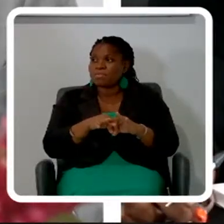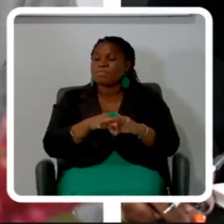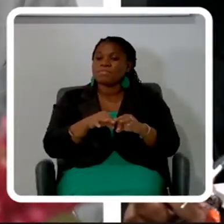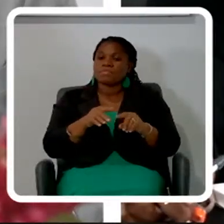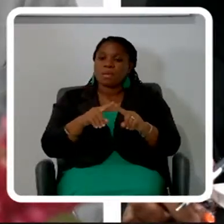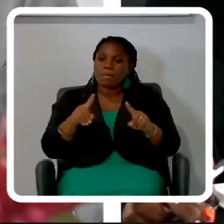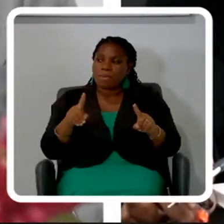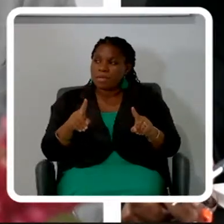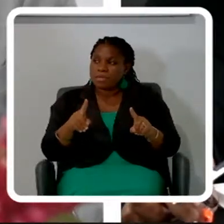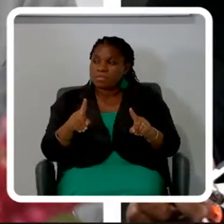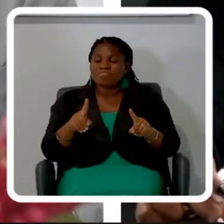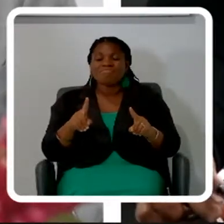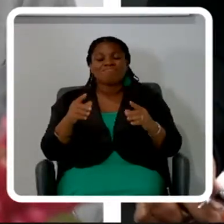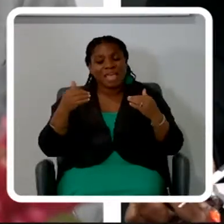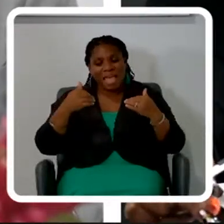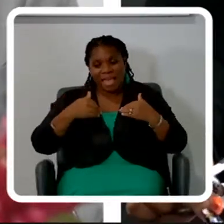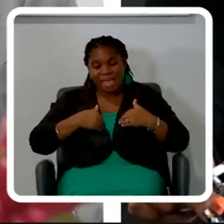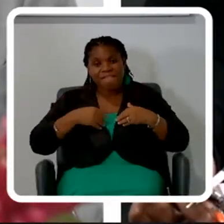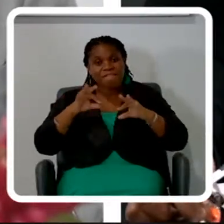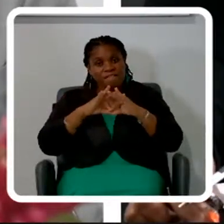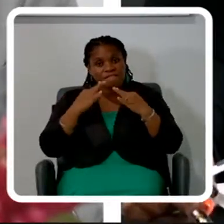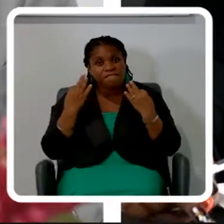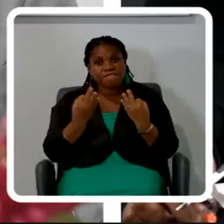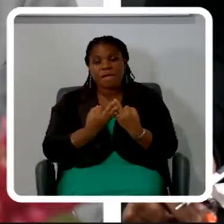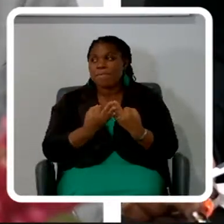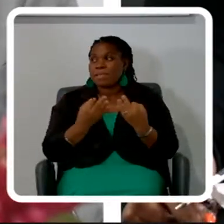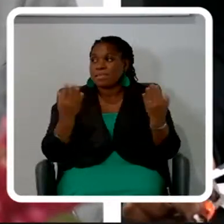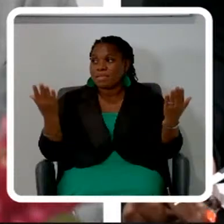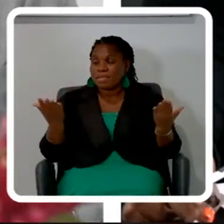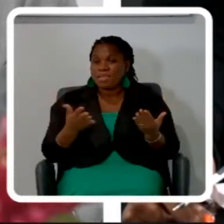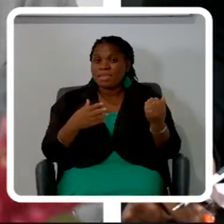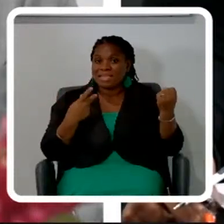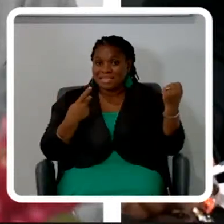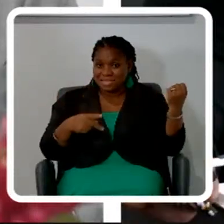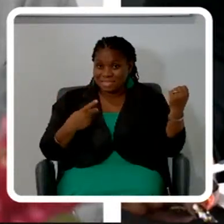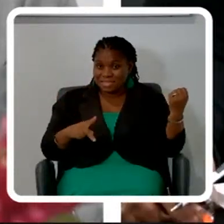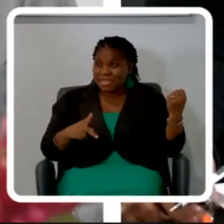several families right here in St. Kitts and Nevis who have their roots in